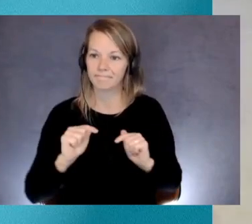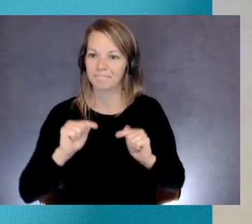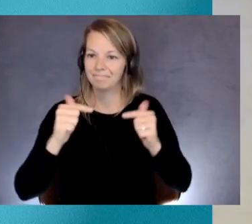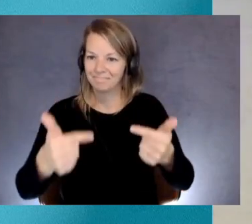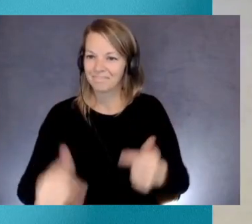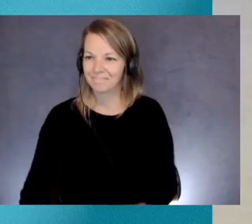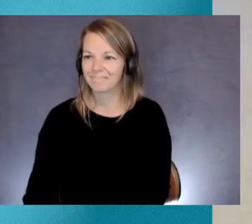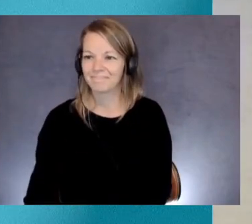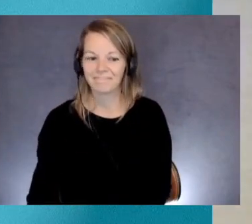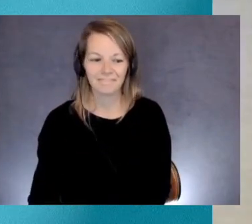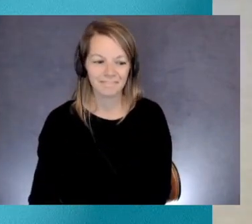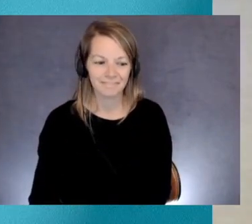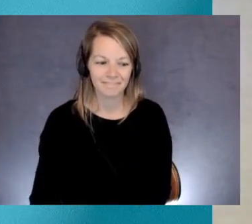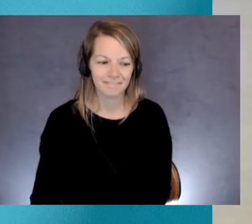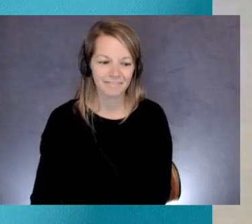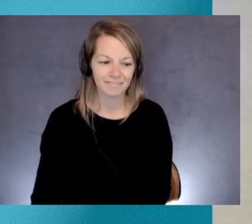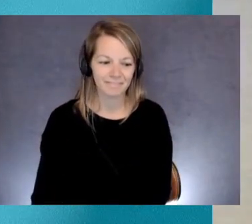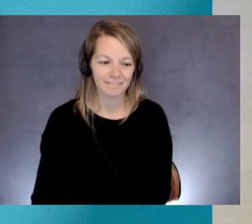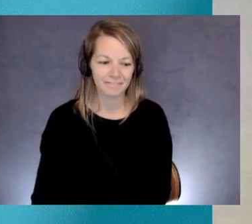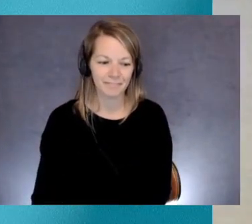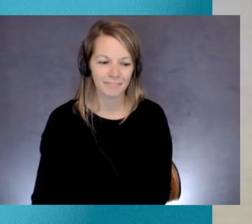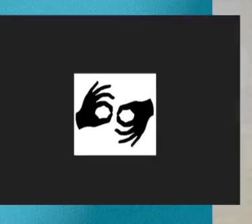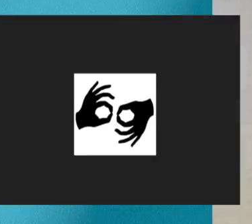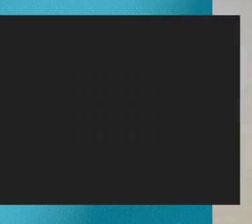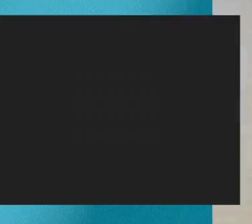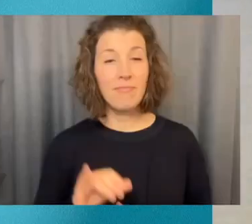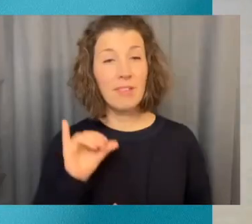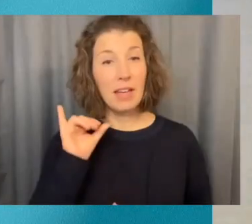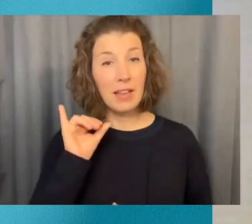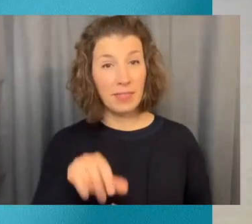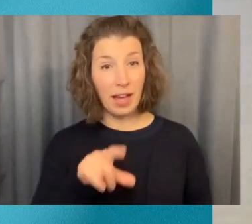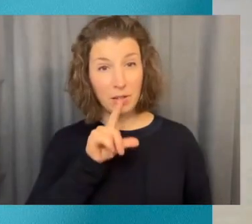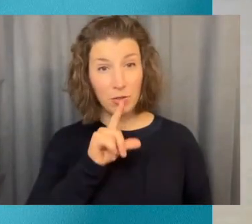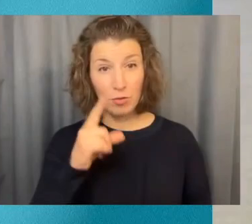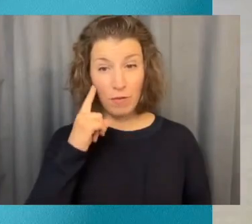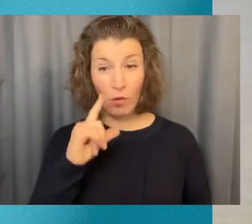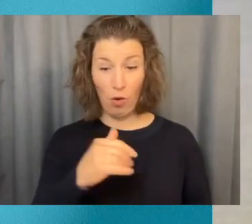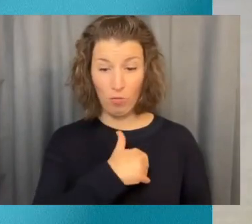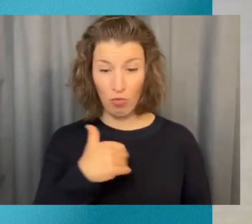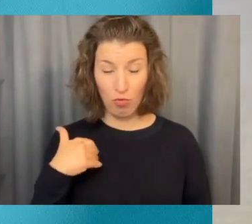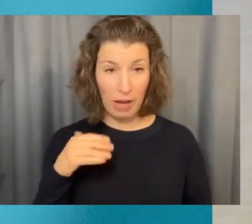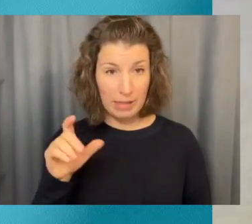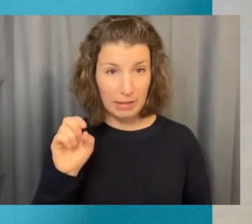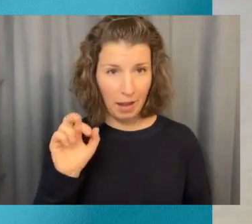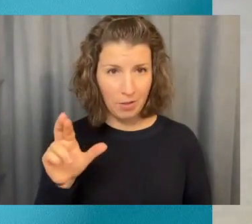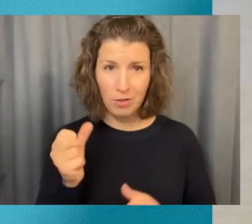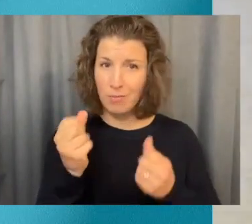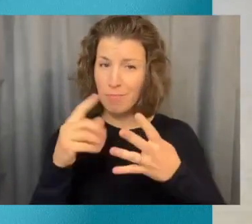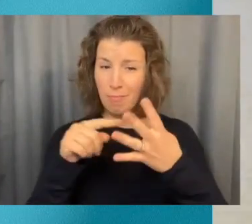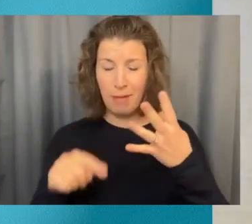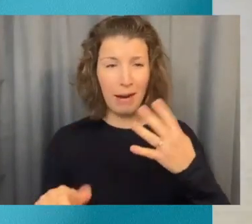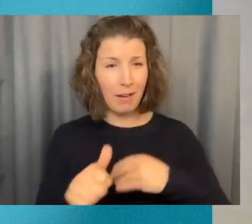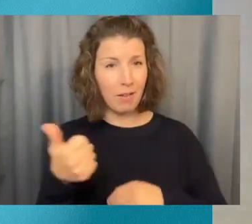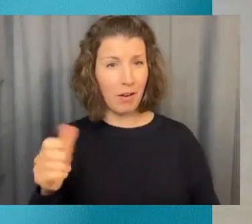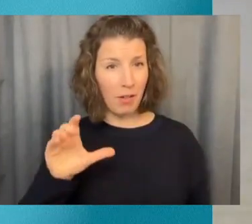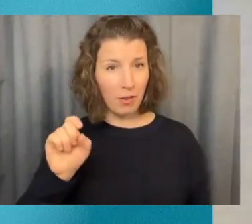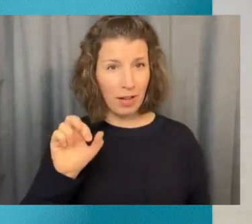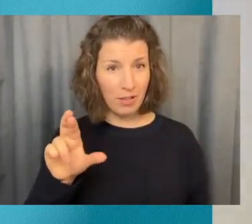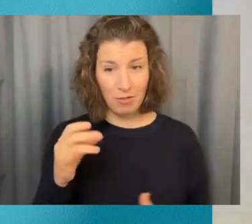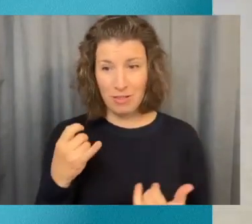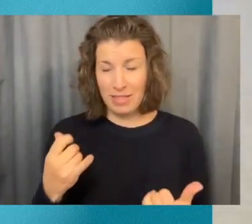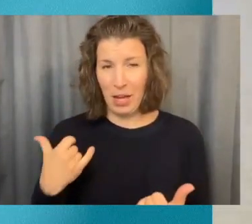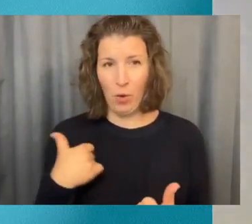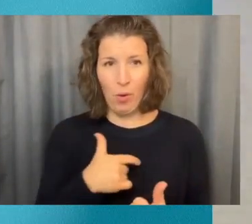That's true for breast cancer. It's true for many of the other cancers. And as we are on the edge or the beginning, I would